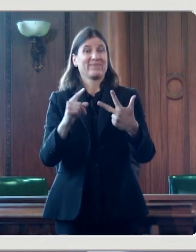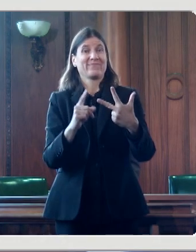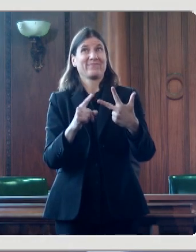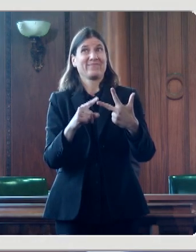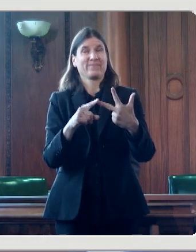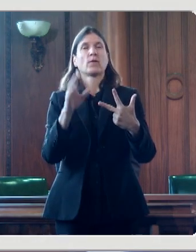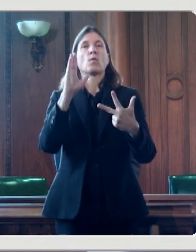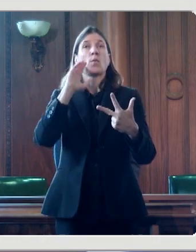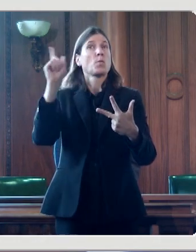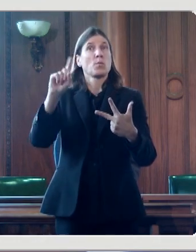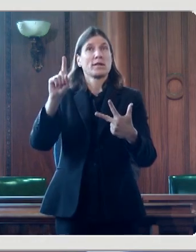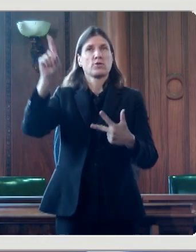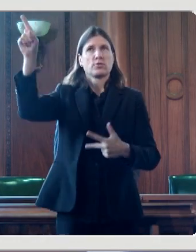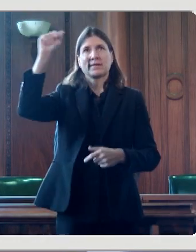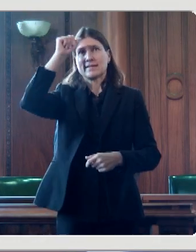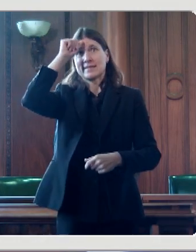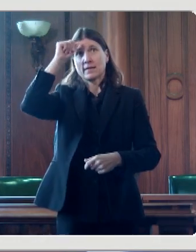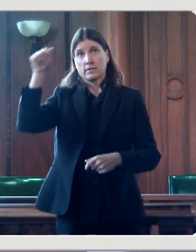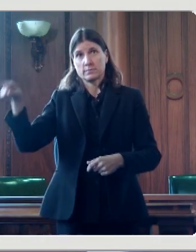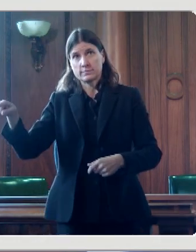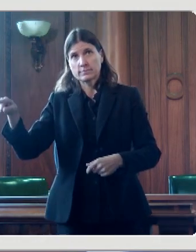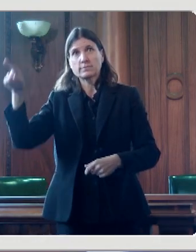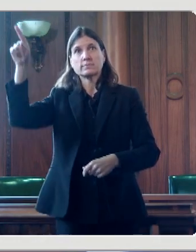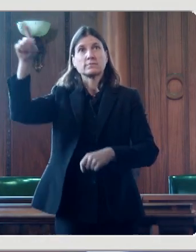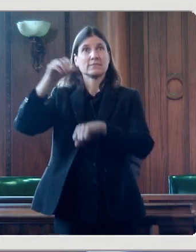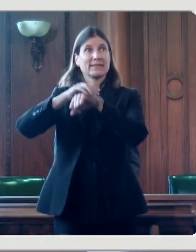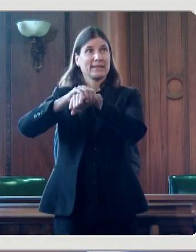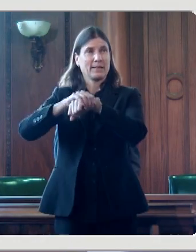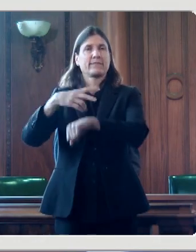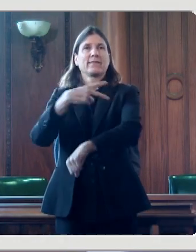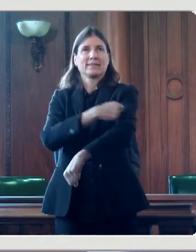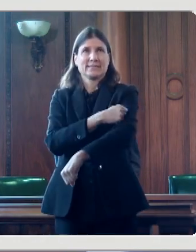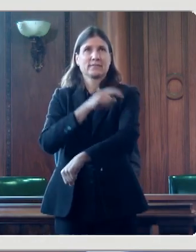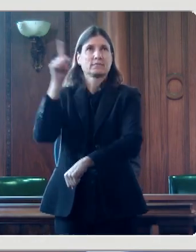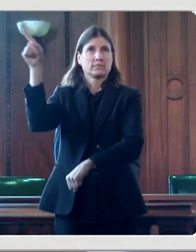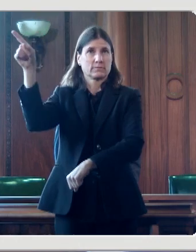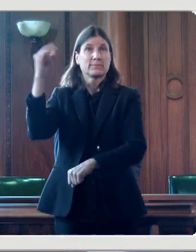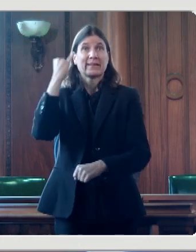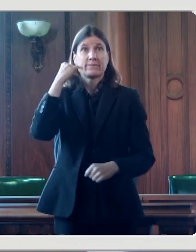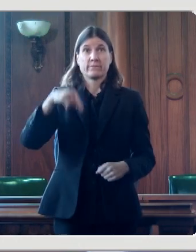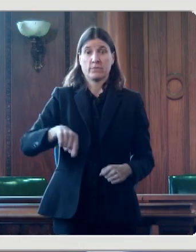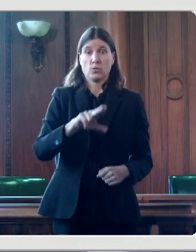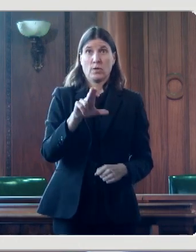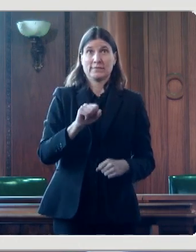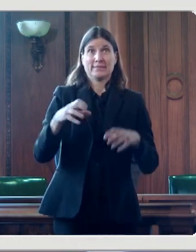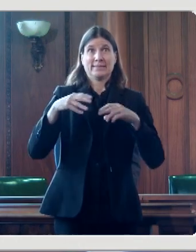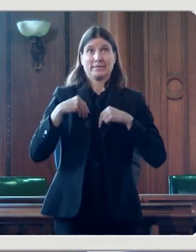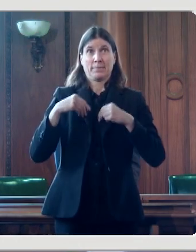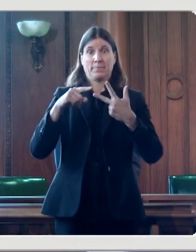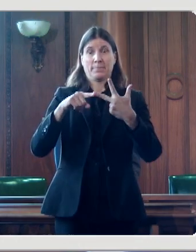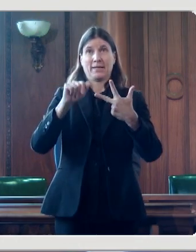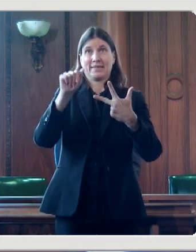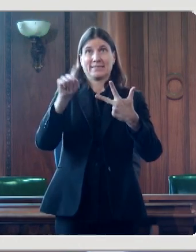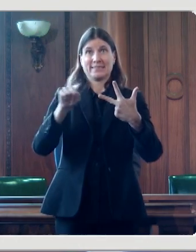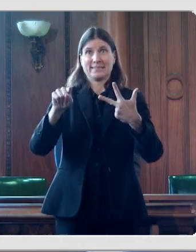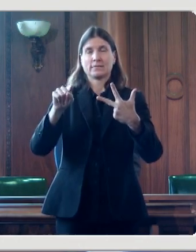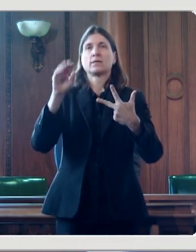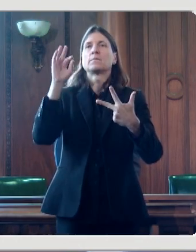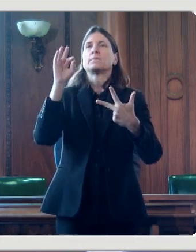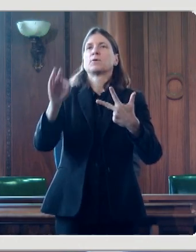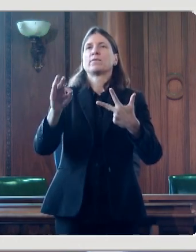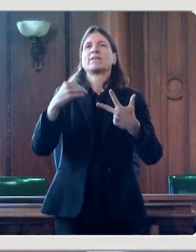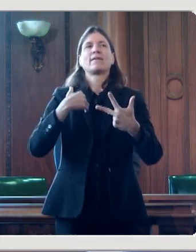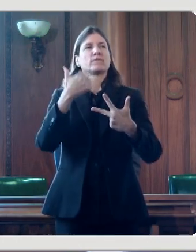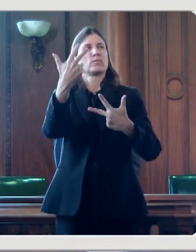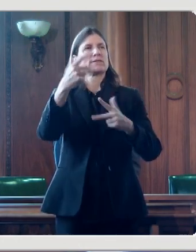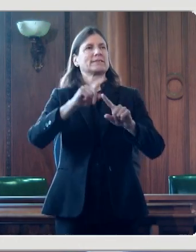go at vaccinating the general public. We do appear to be picking up speed. I know there's been a lot in the press about the